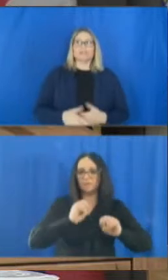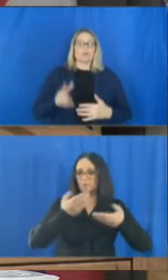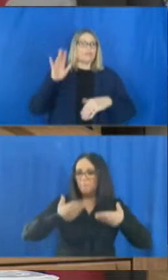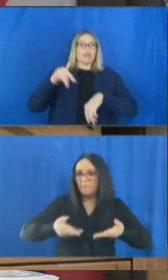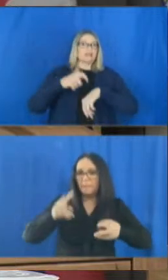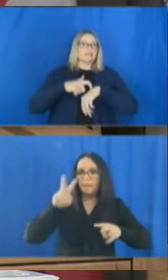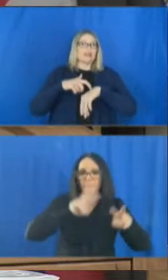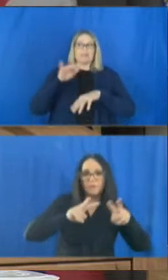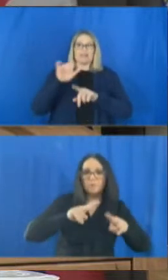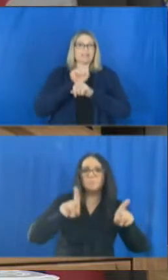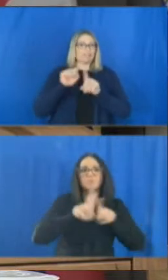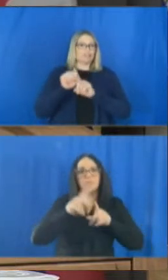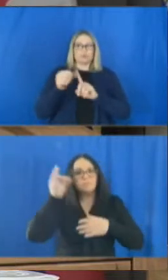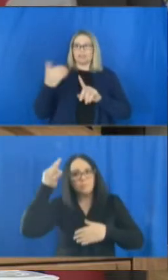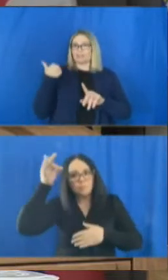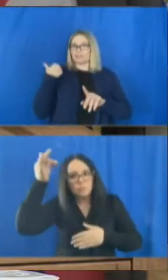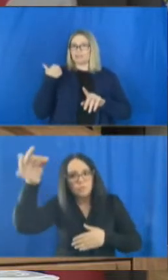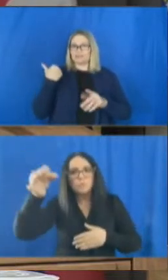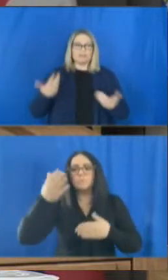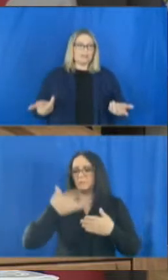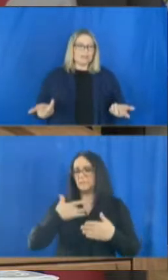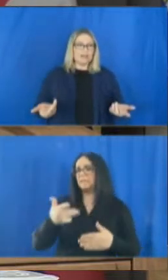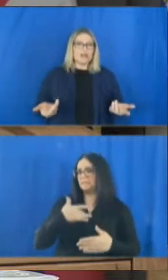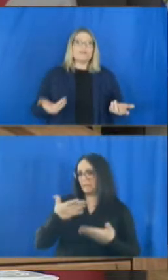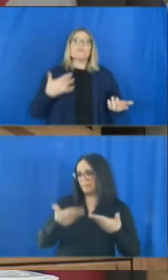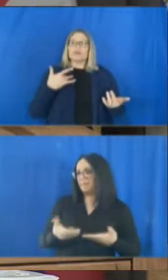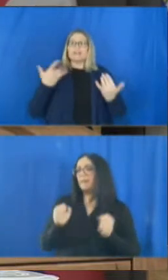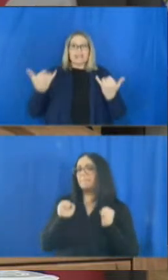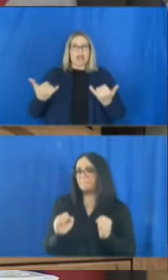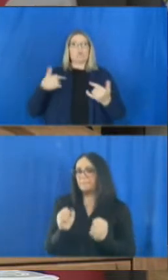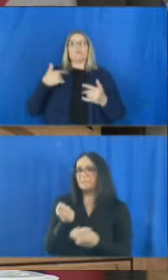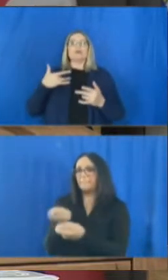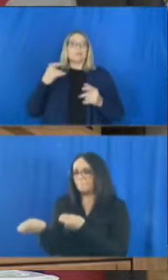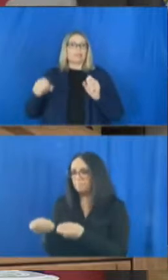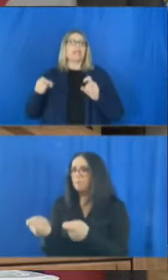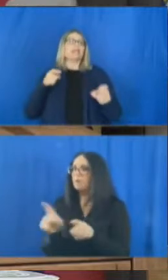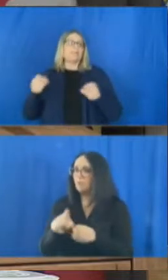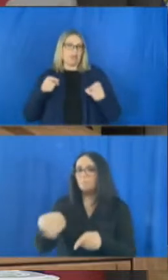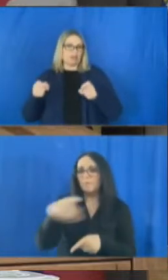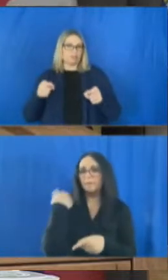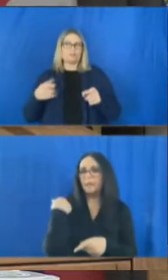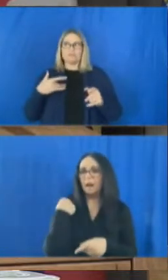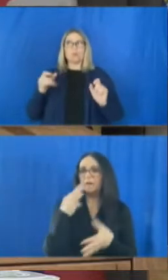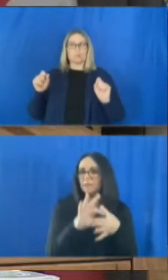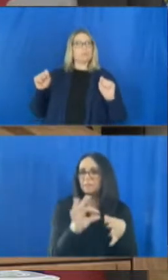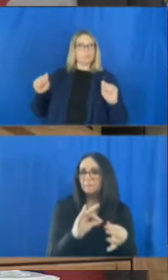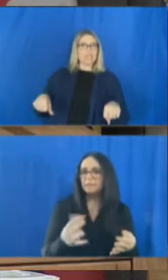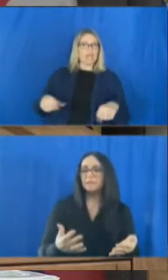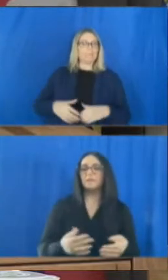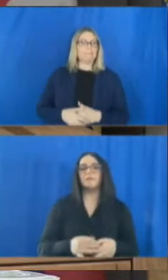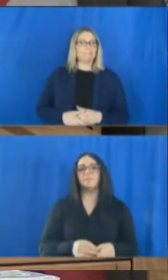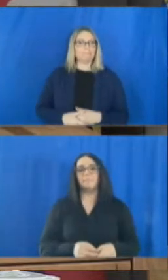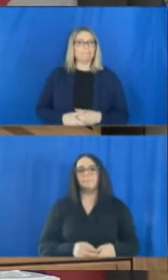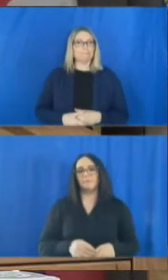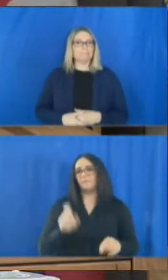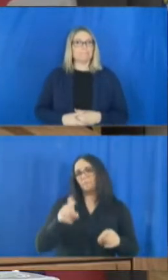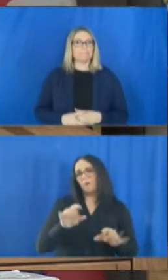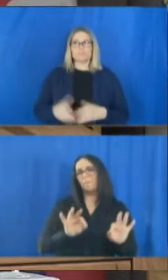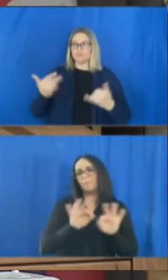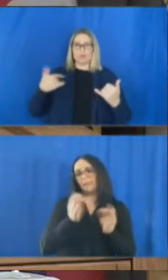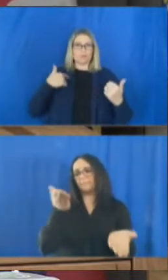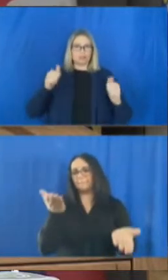do for people in the province so that we can continue to move forward. I think, you know, just to reiterate, people are